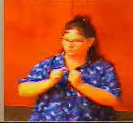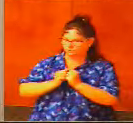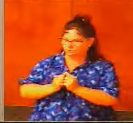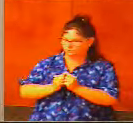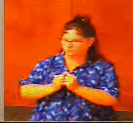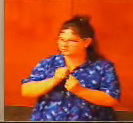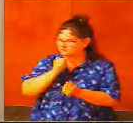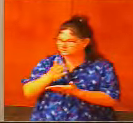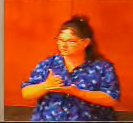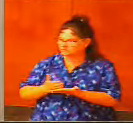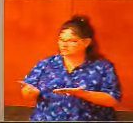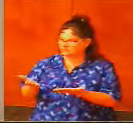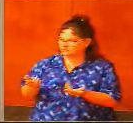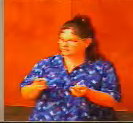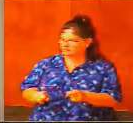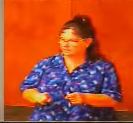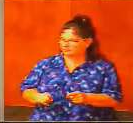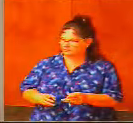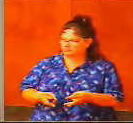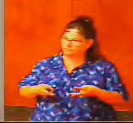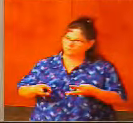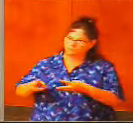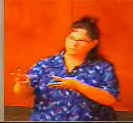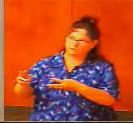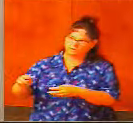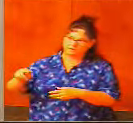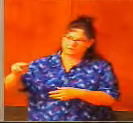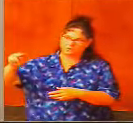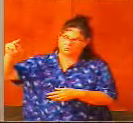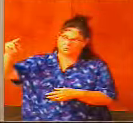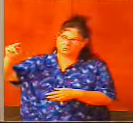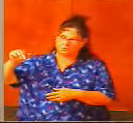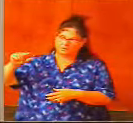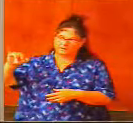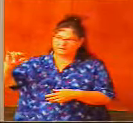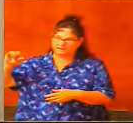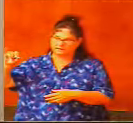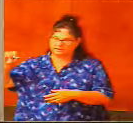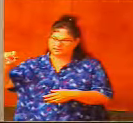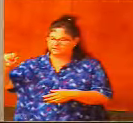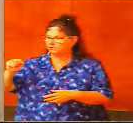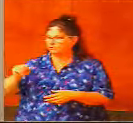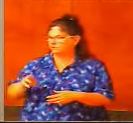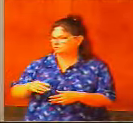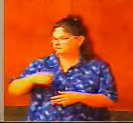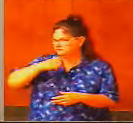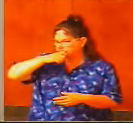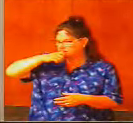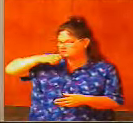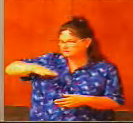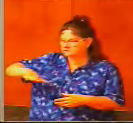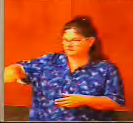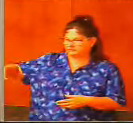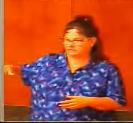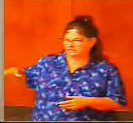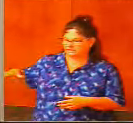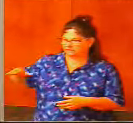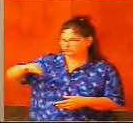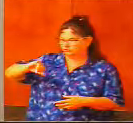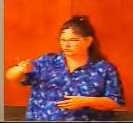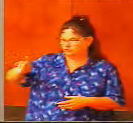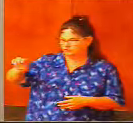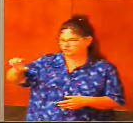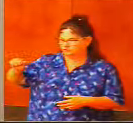not something that had occurred way up north in Galilee or out in the desert of Judea. It had taken